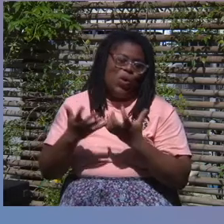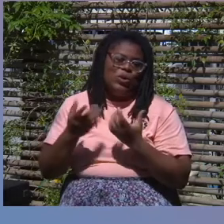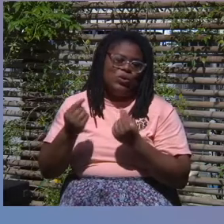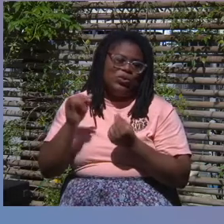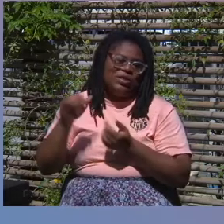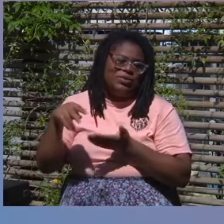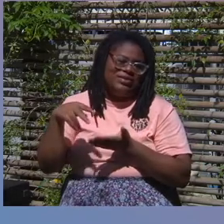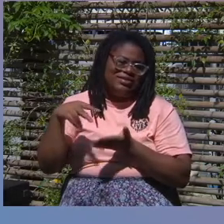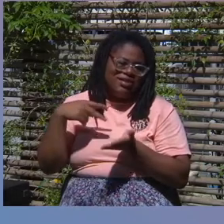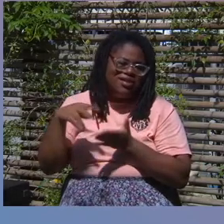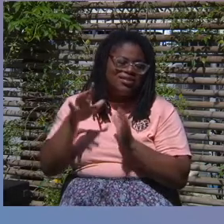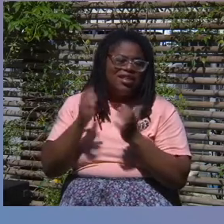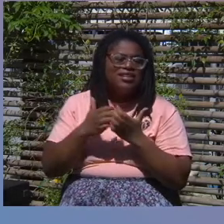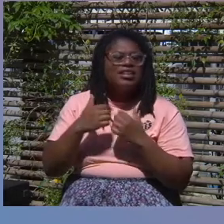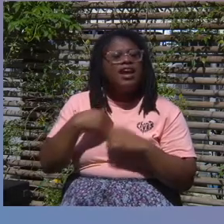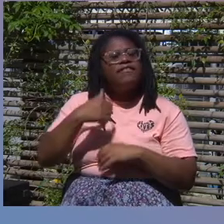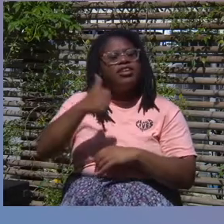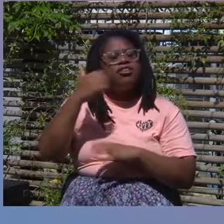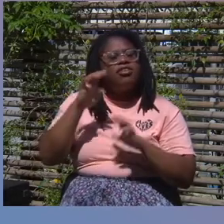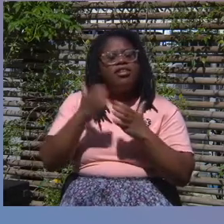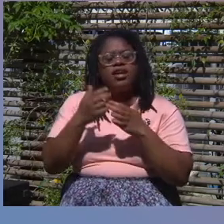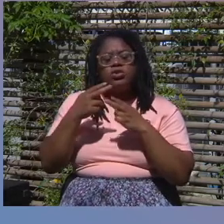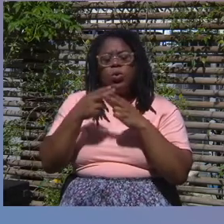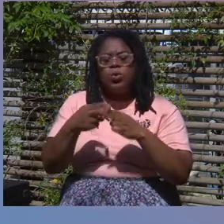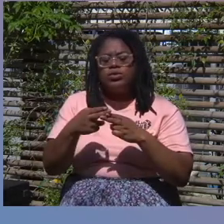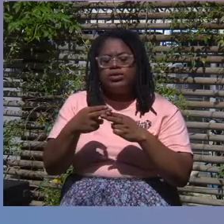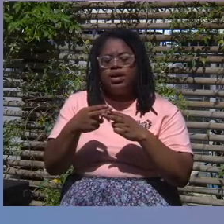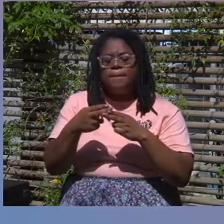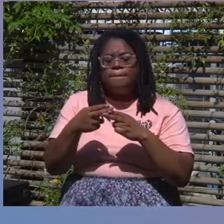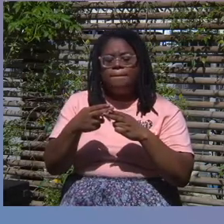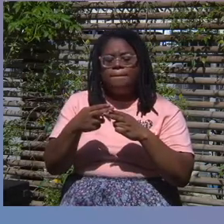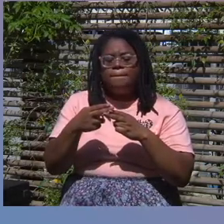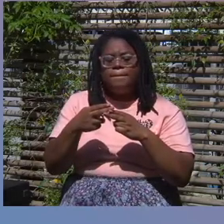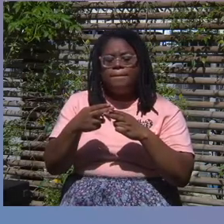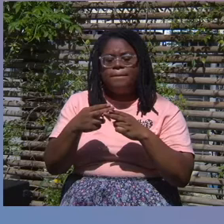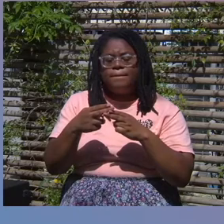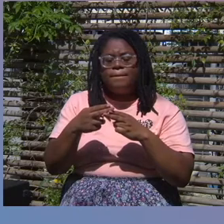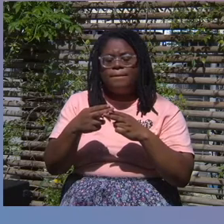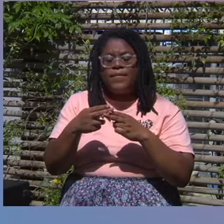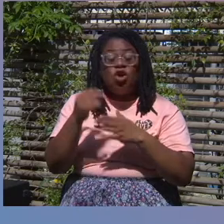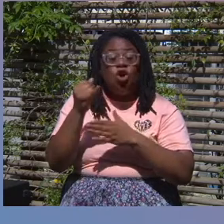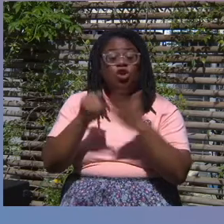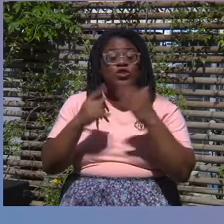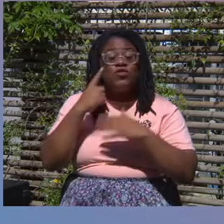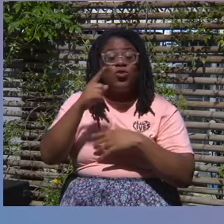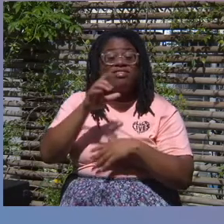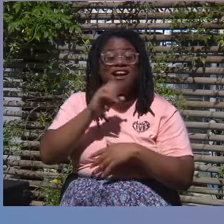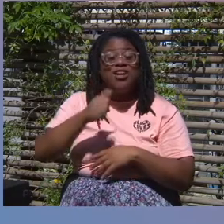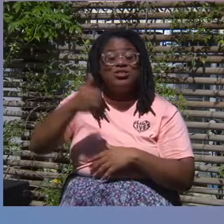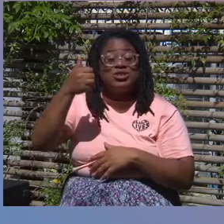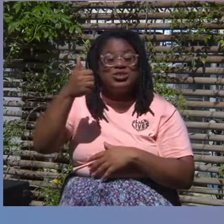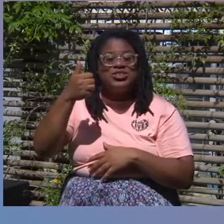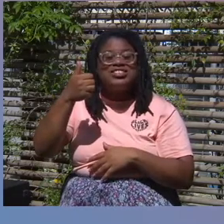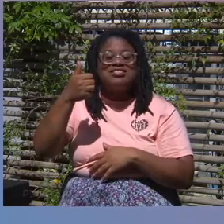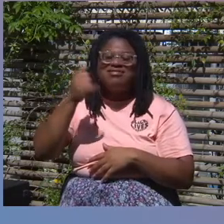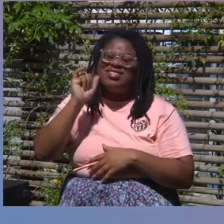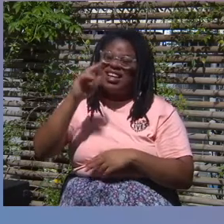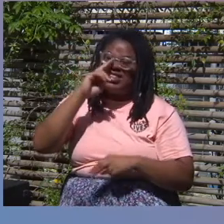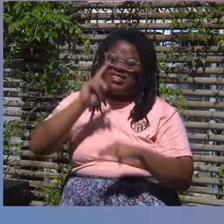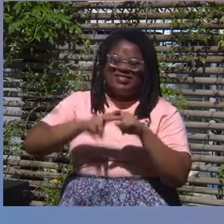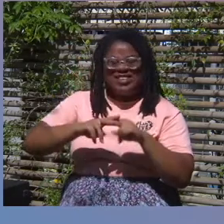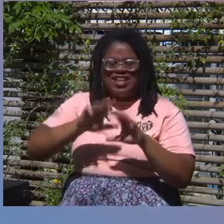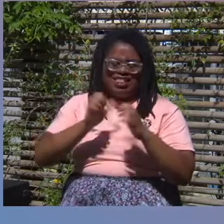classes. And then I have another class called Calibri Arts for the elders. Child, that's the most fun class,